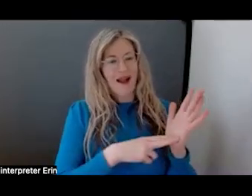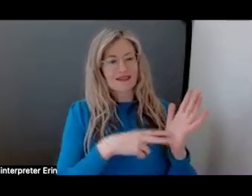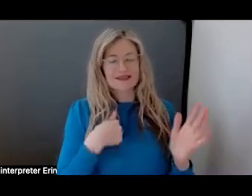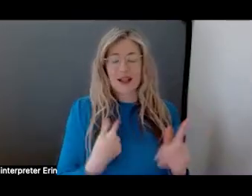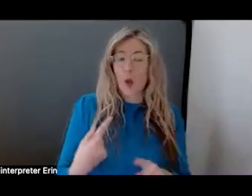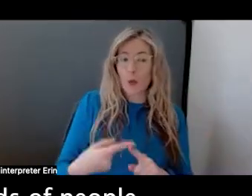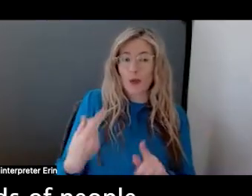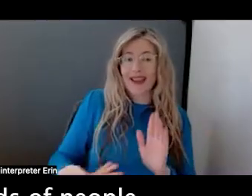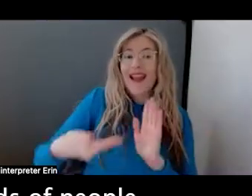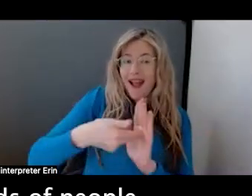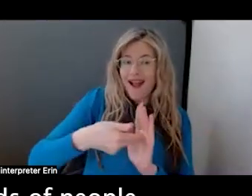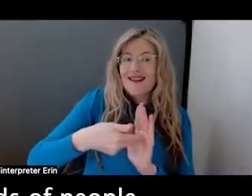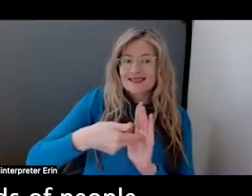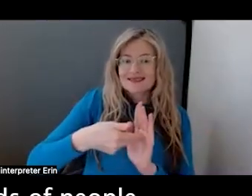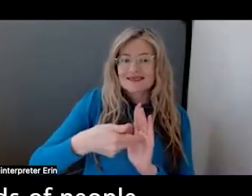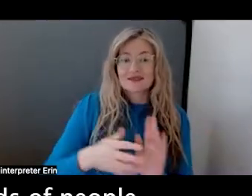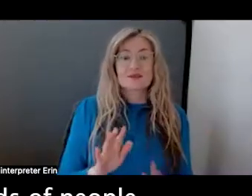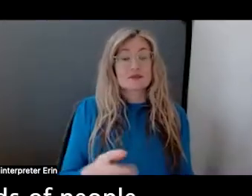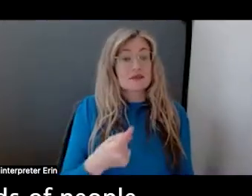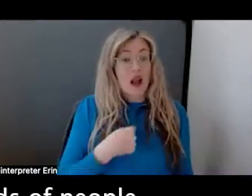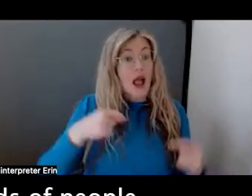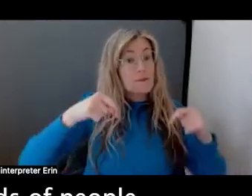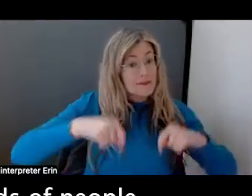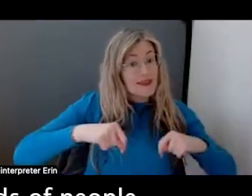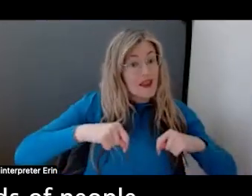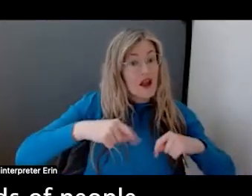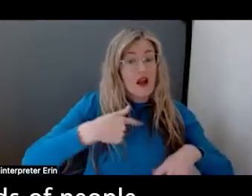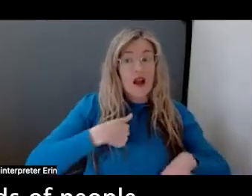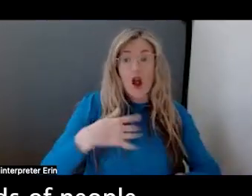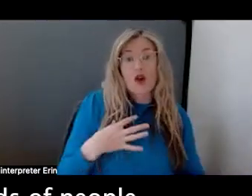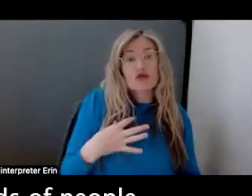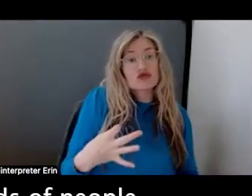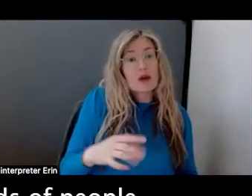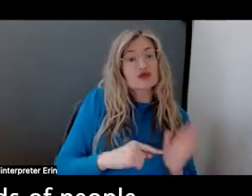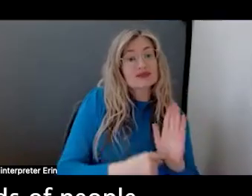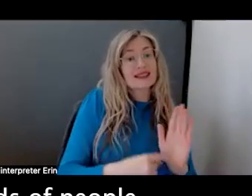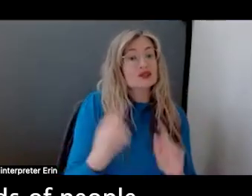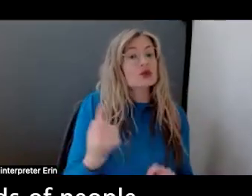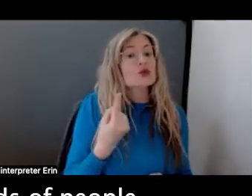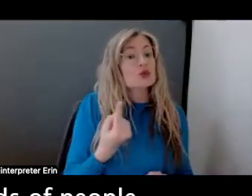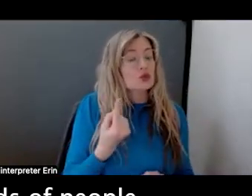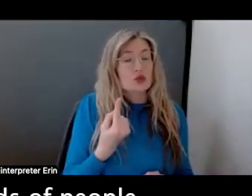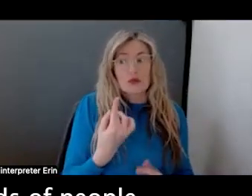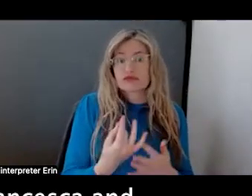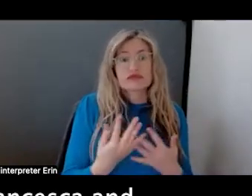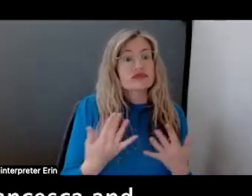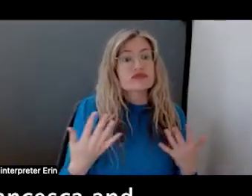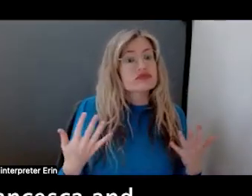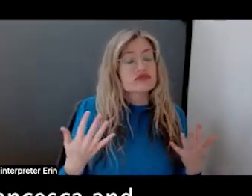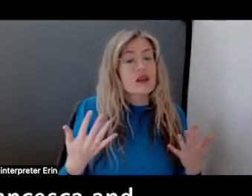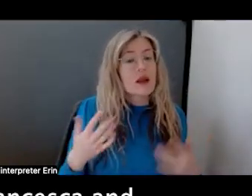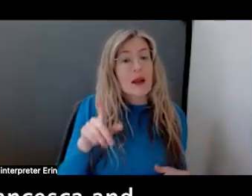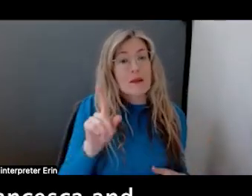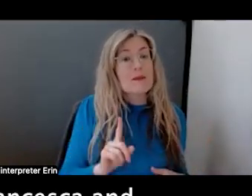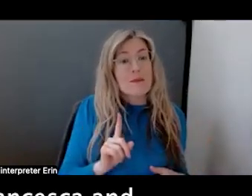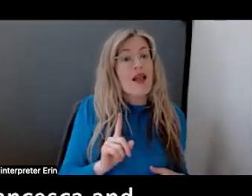is, I am here, but I represent the tens and hundreds of people who are, and everybody at Tin Arts